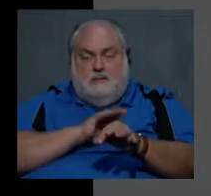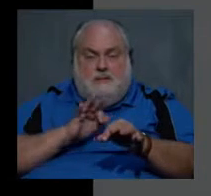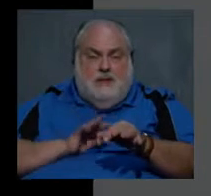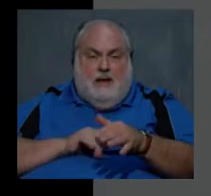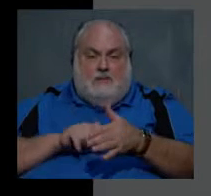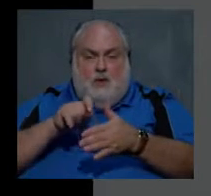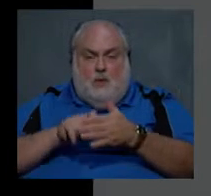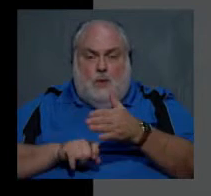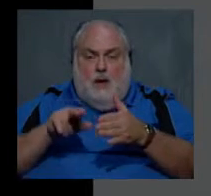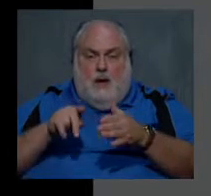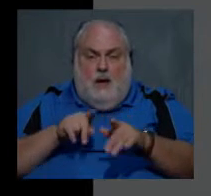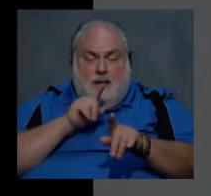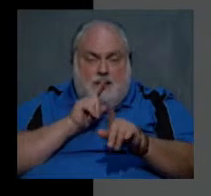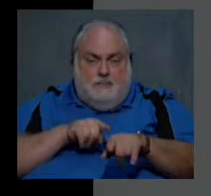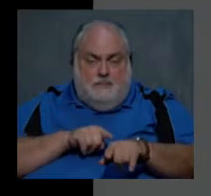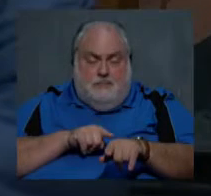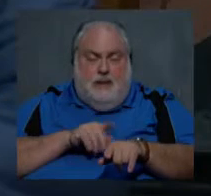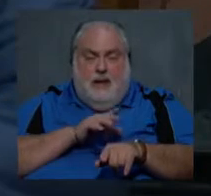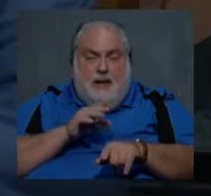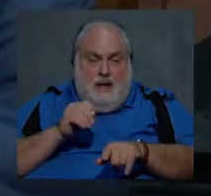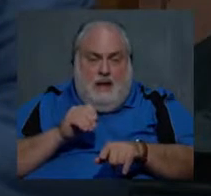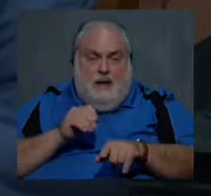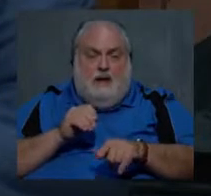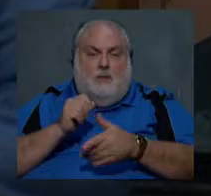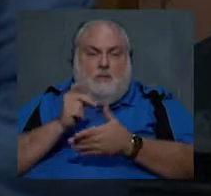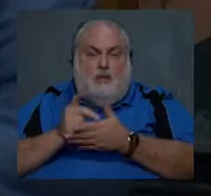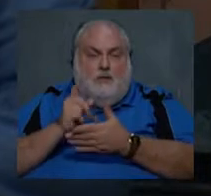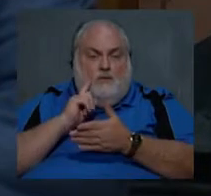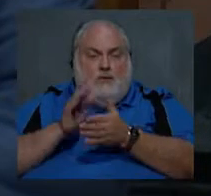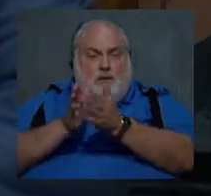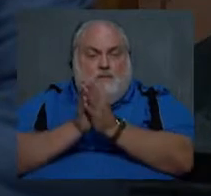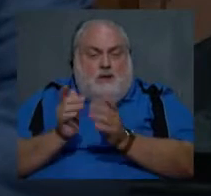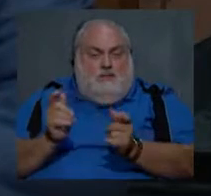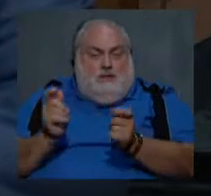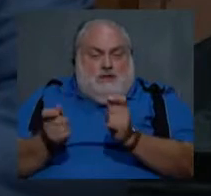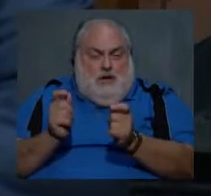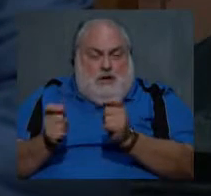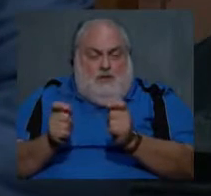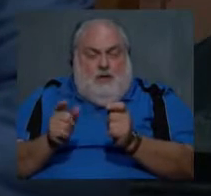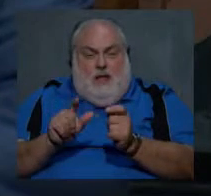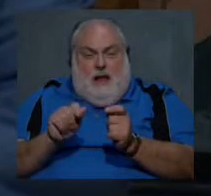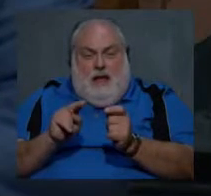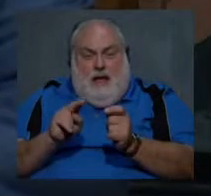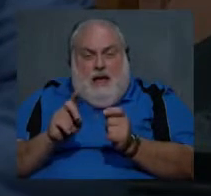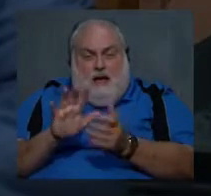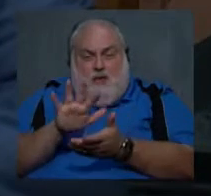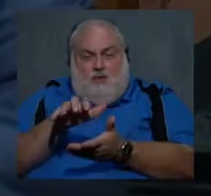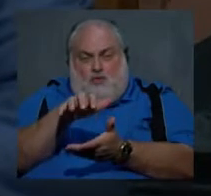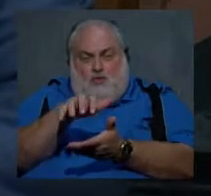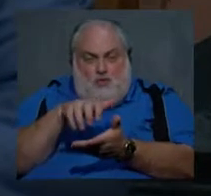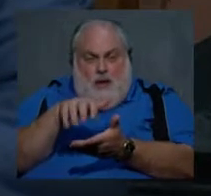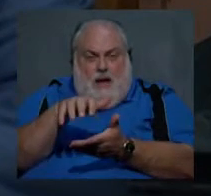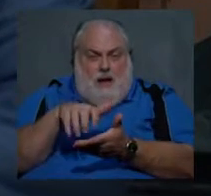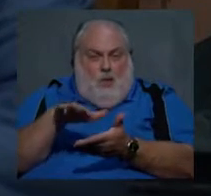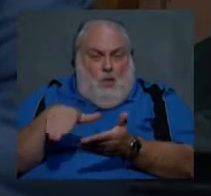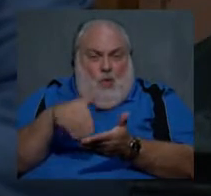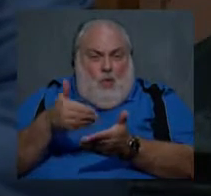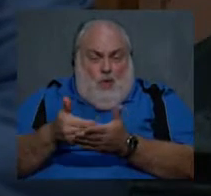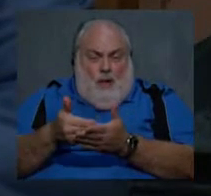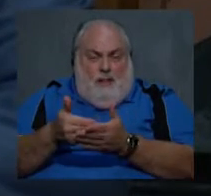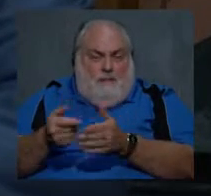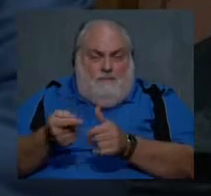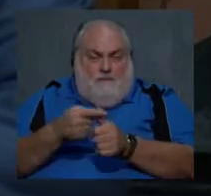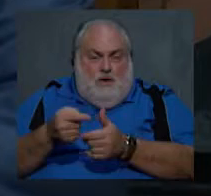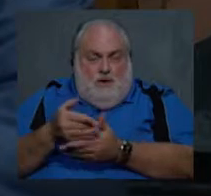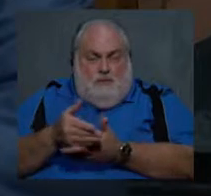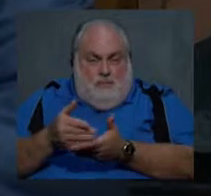of the agenda staff report. Staff recommends approval of the variance request from the land alteration ordinance to allow grading of all phases with the development of the first